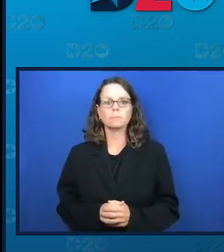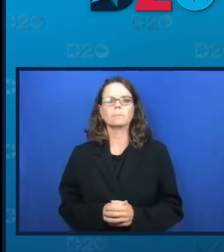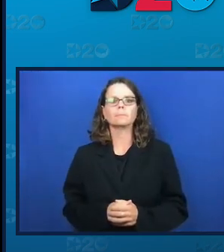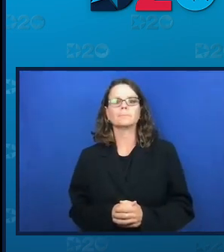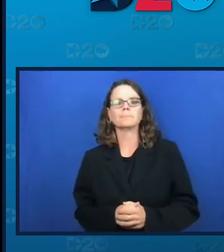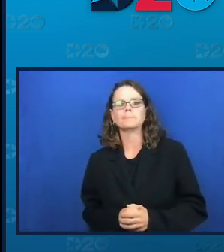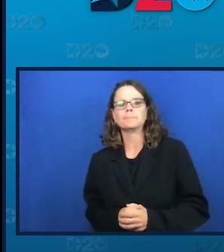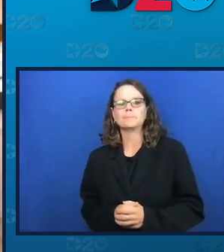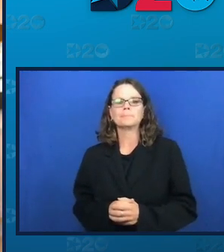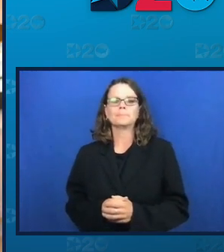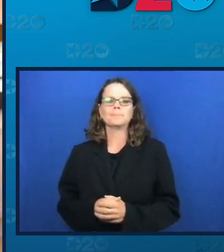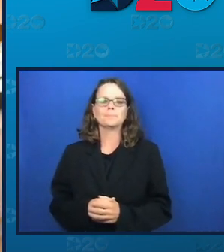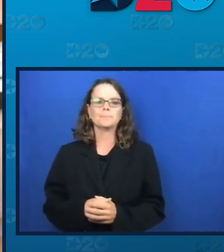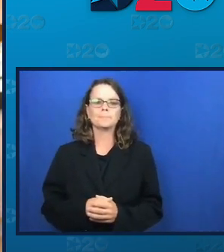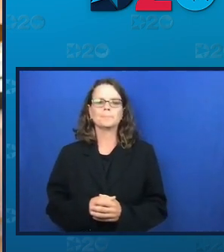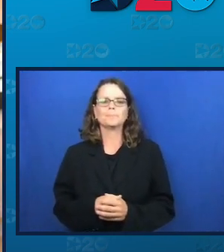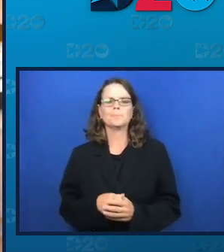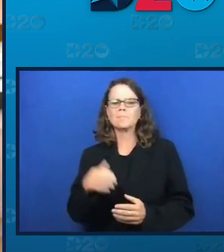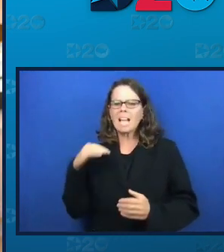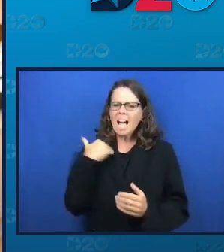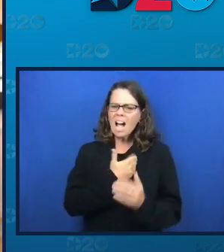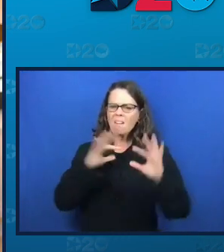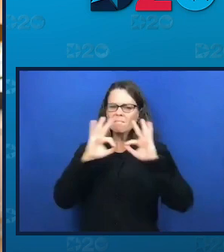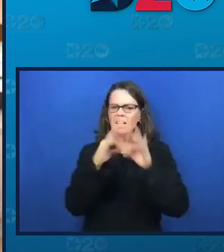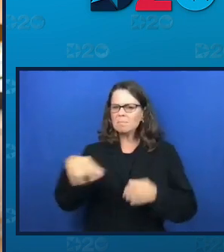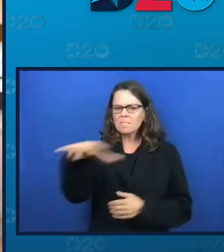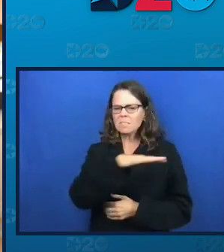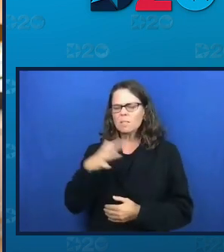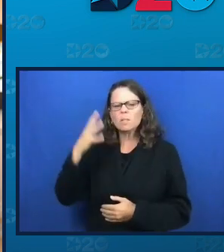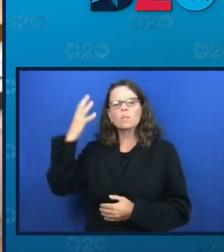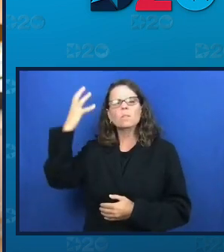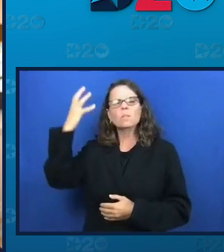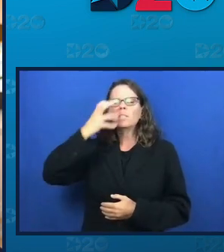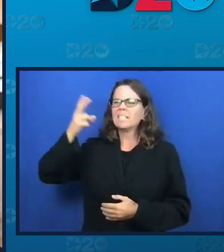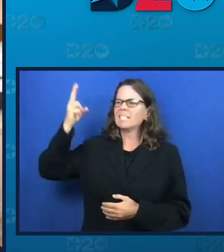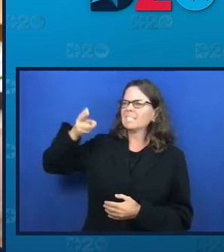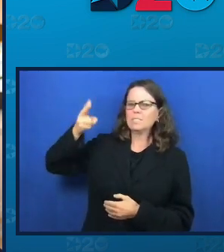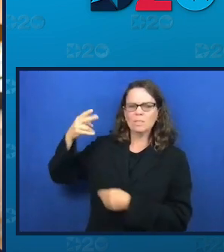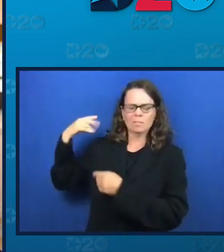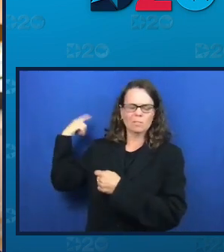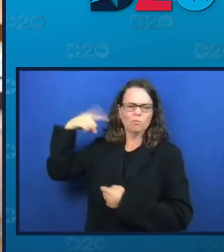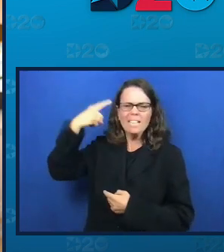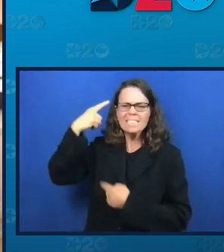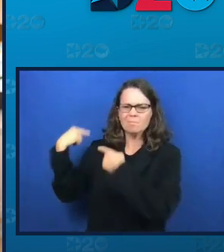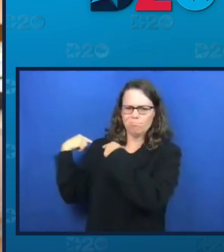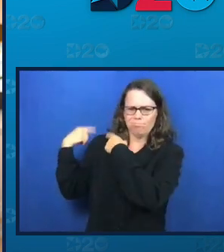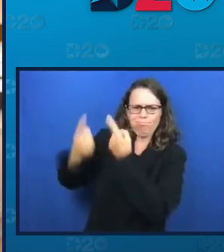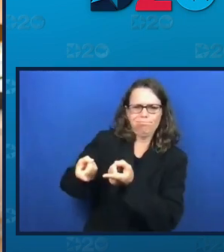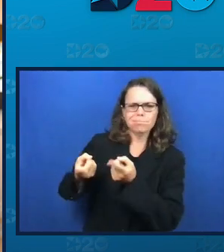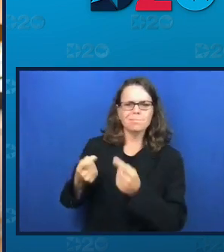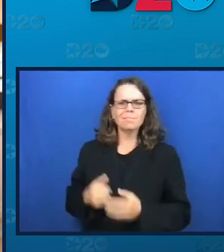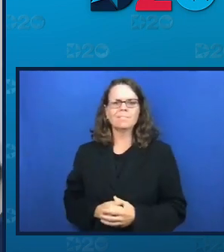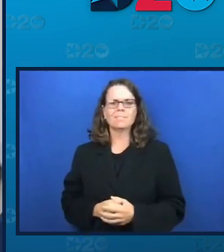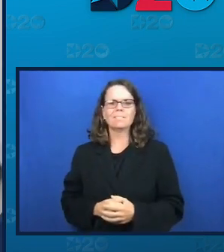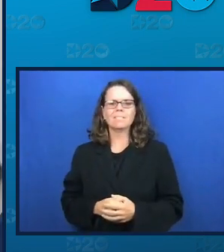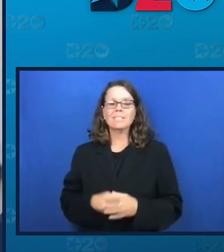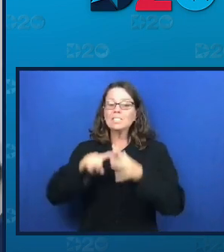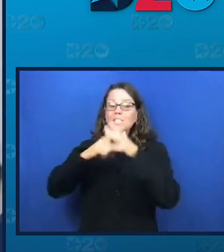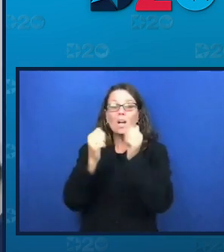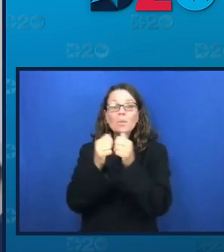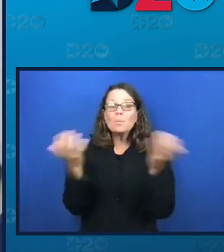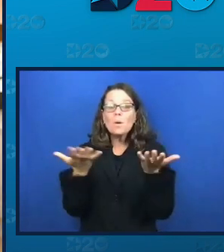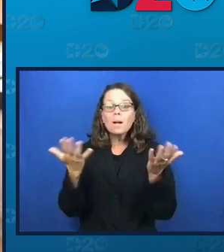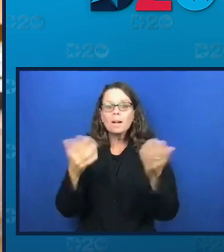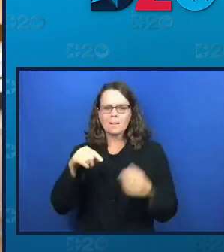Our family has a crazy history with America, and it all starts with it being a beacon for immigrants. It's really